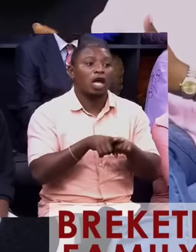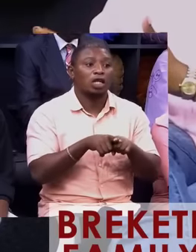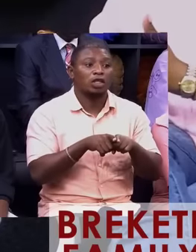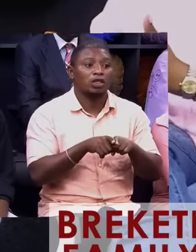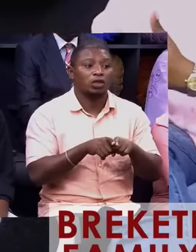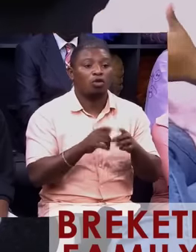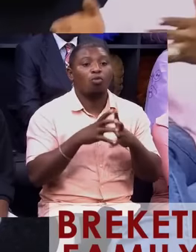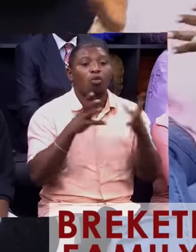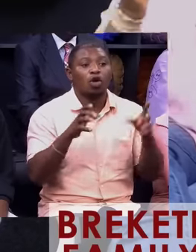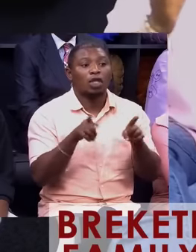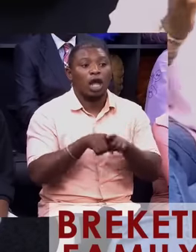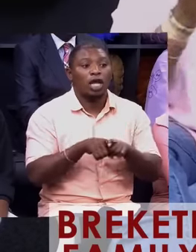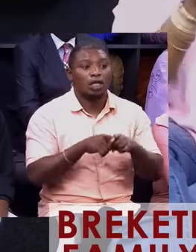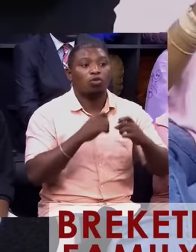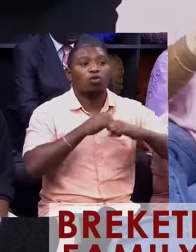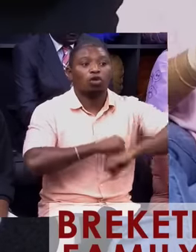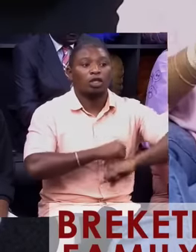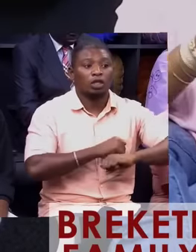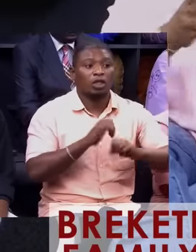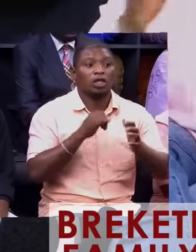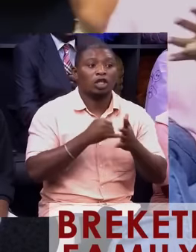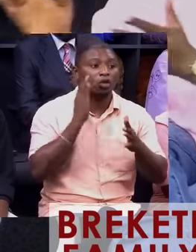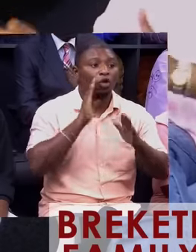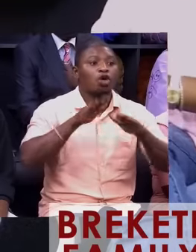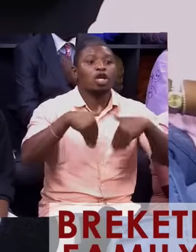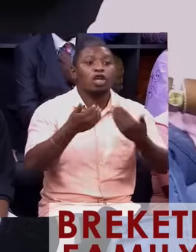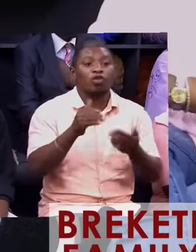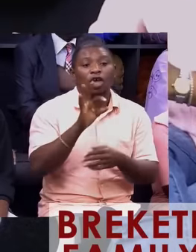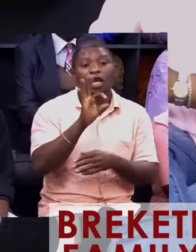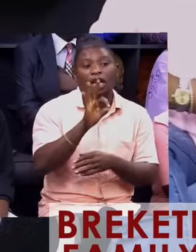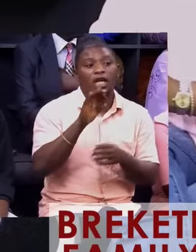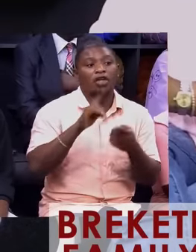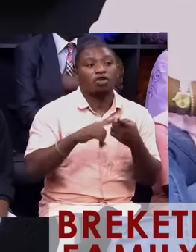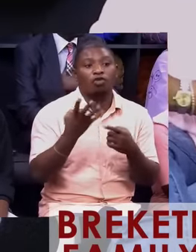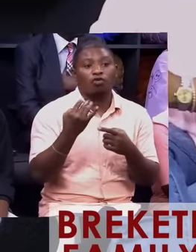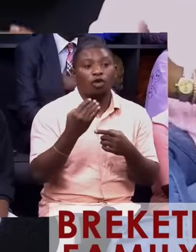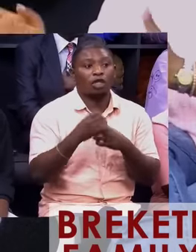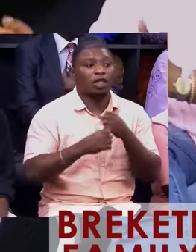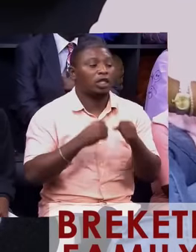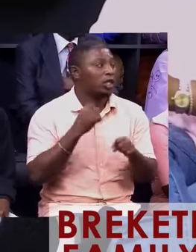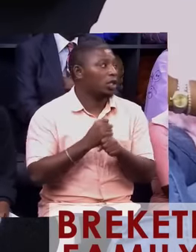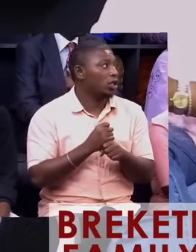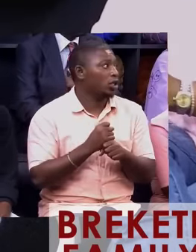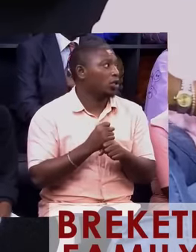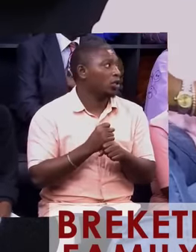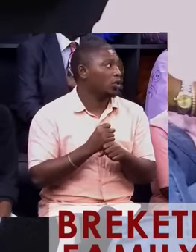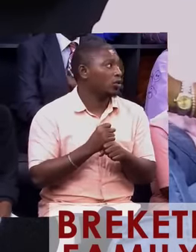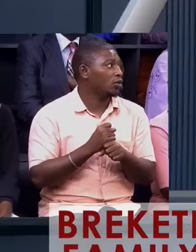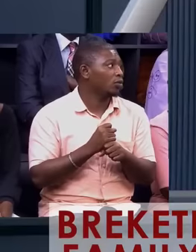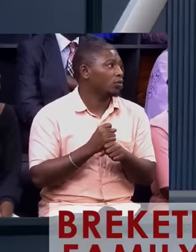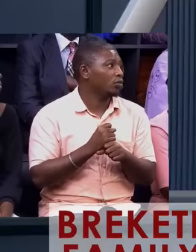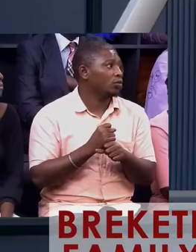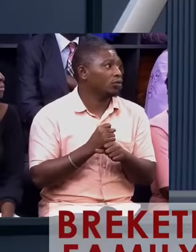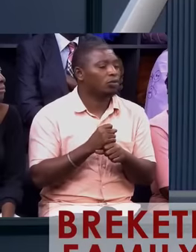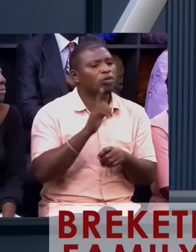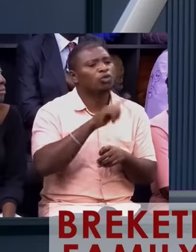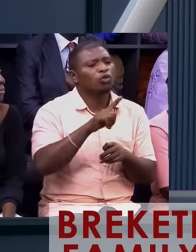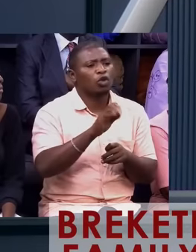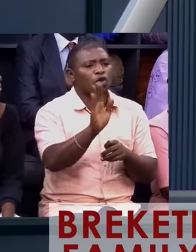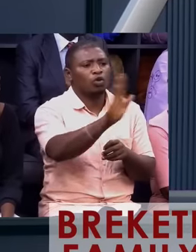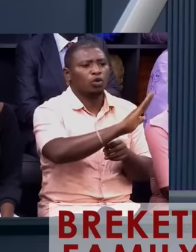as the protection it will give a nine to 14 year old those those pamplet